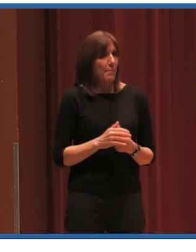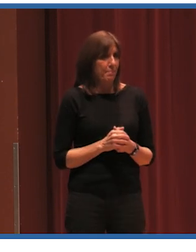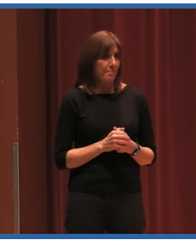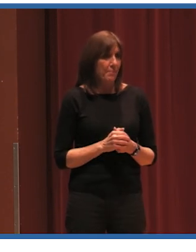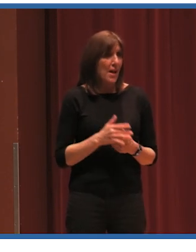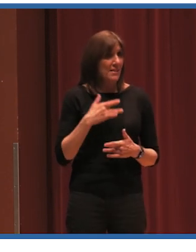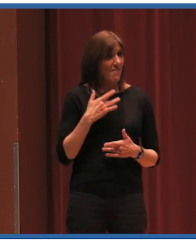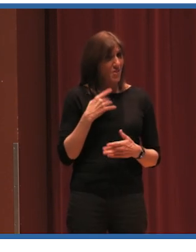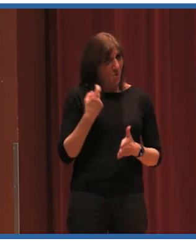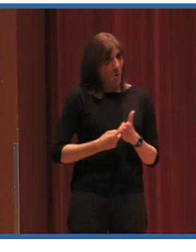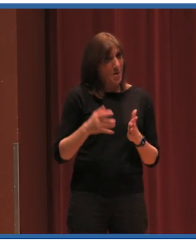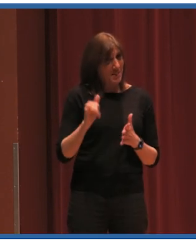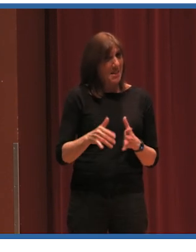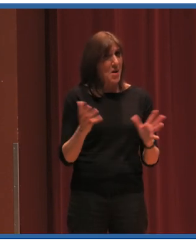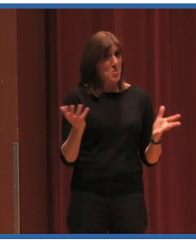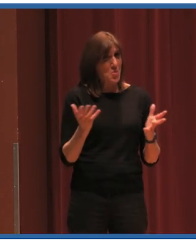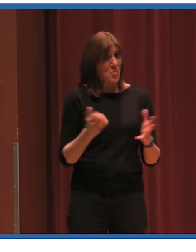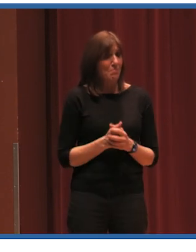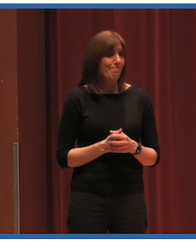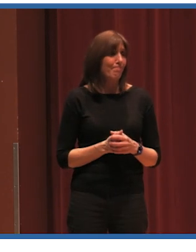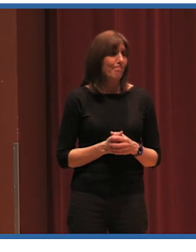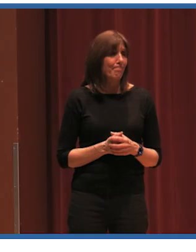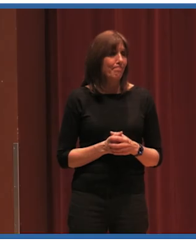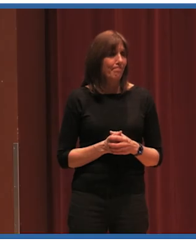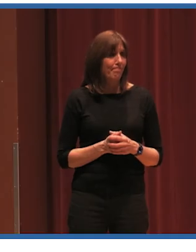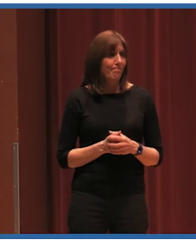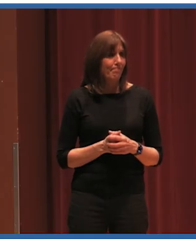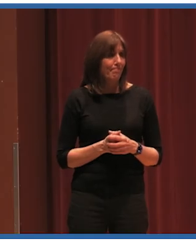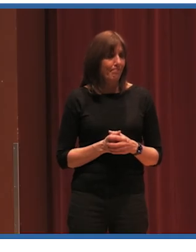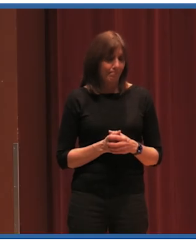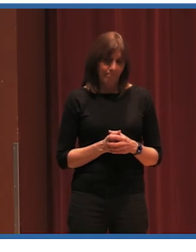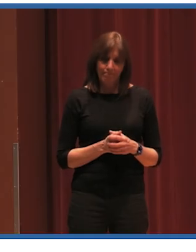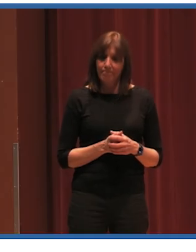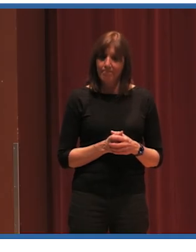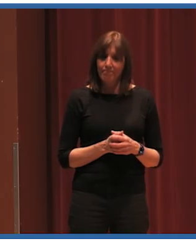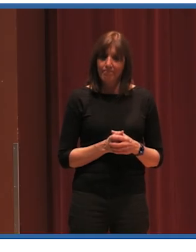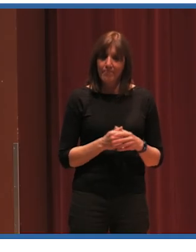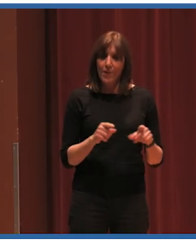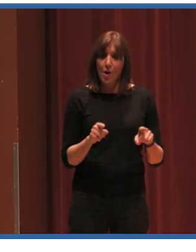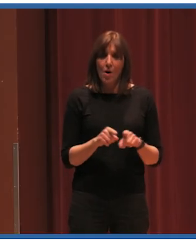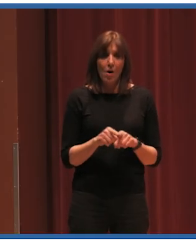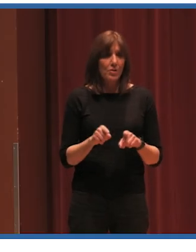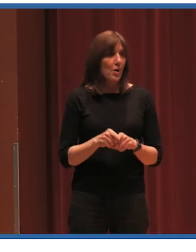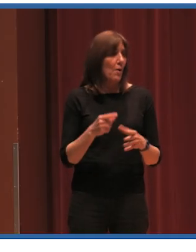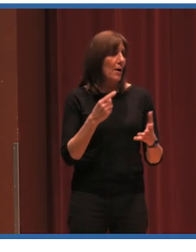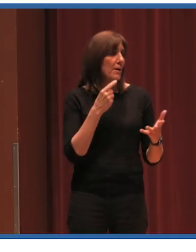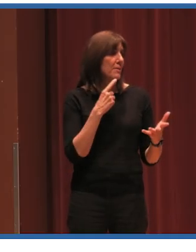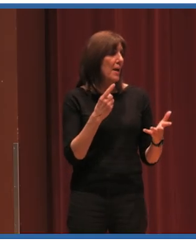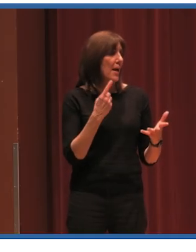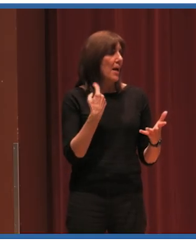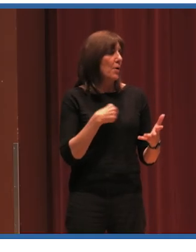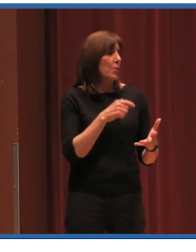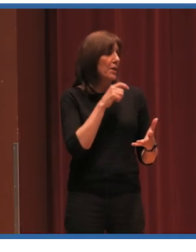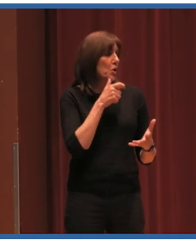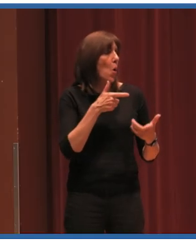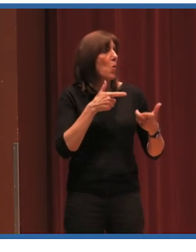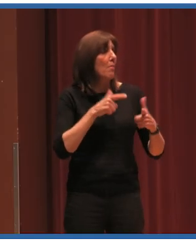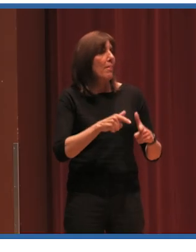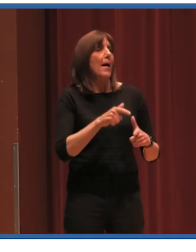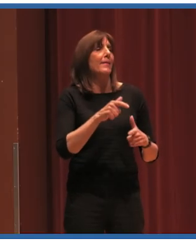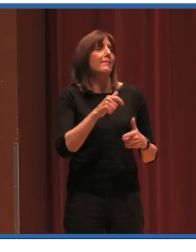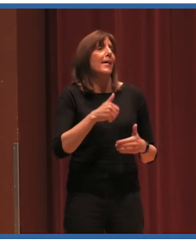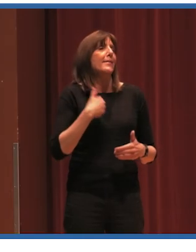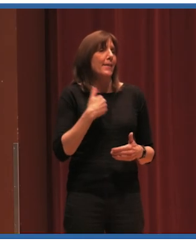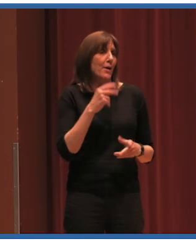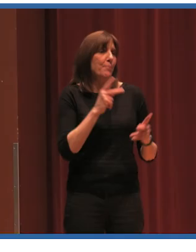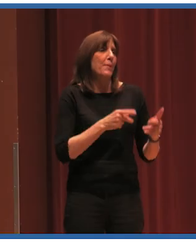that minimum unit price. As I always say at all of these, we don't let our minors drink and